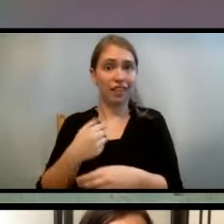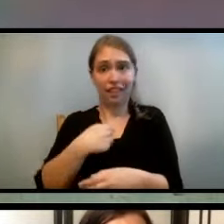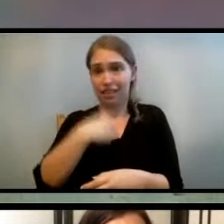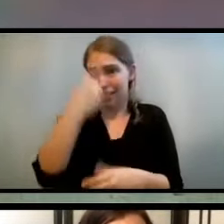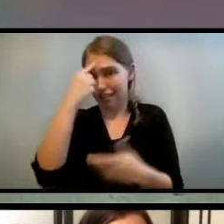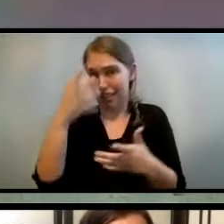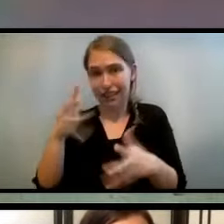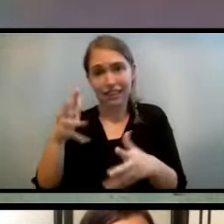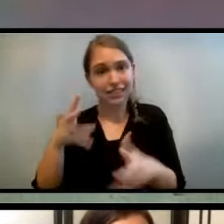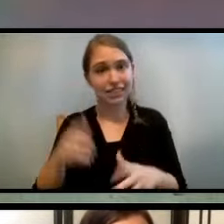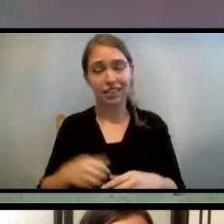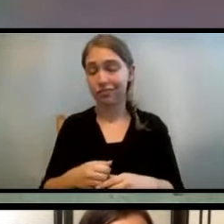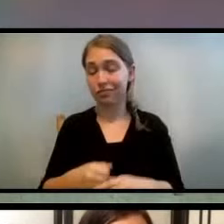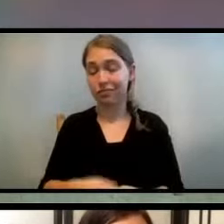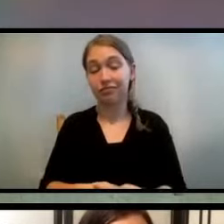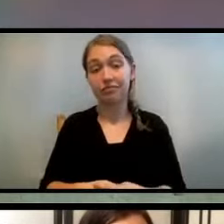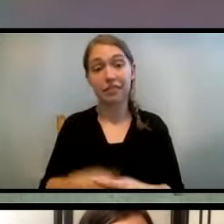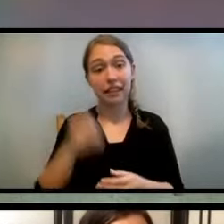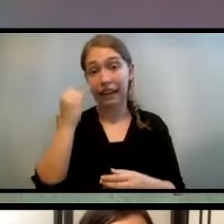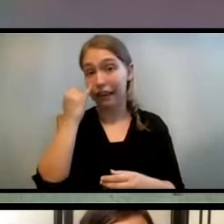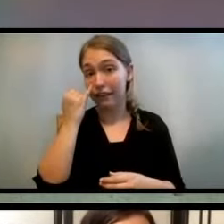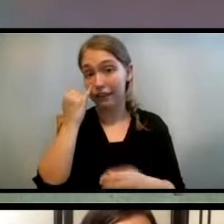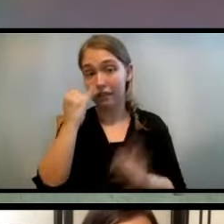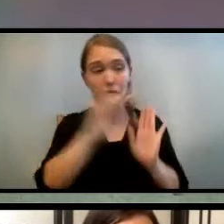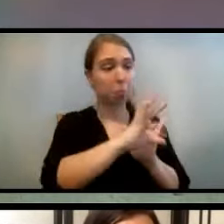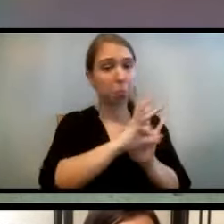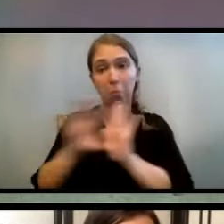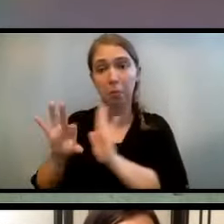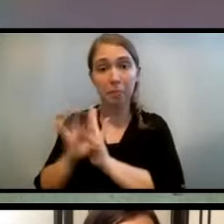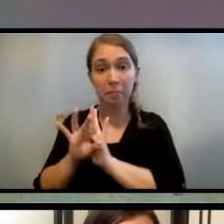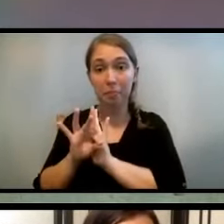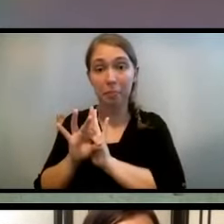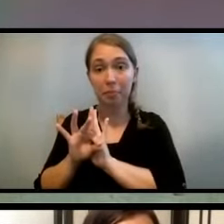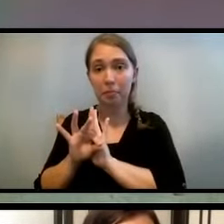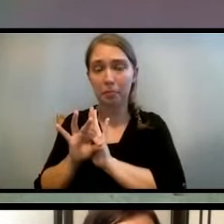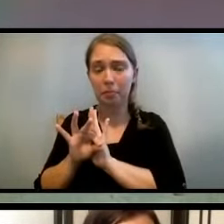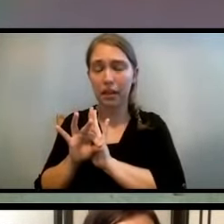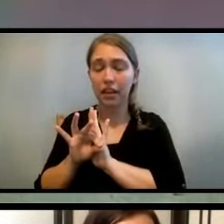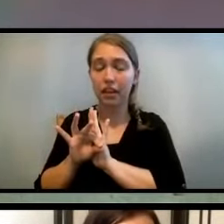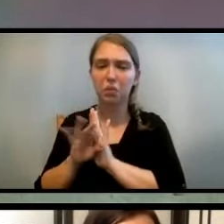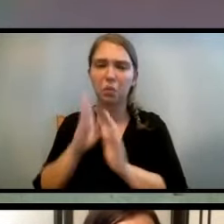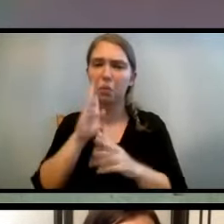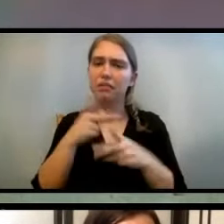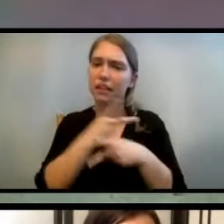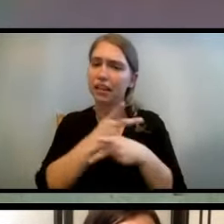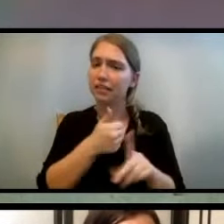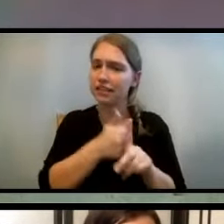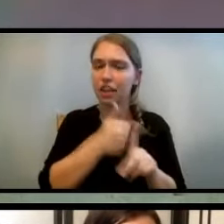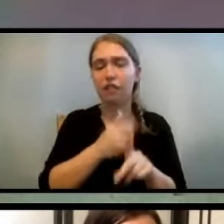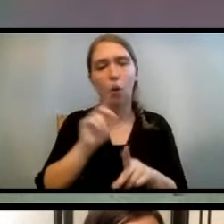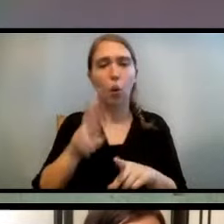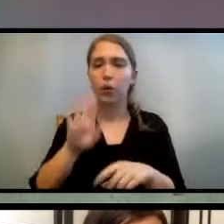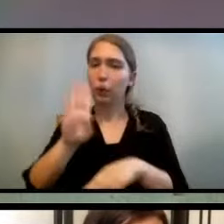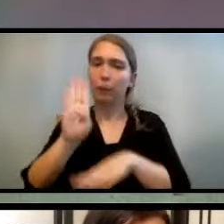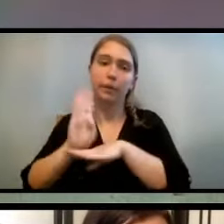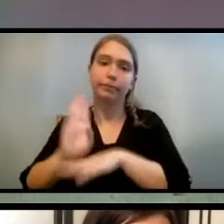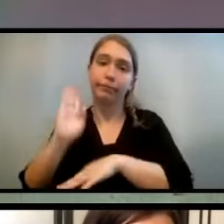doing that, and the rest will take care of itself, or you'll go out of business, one of the two.